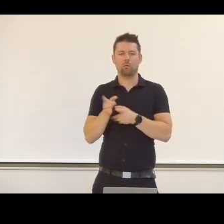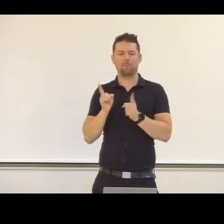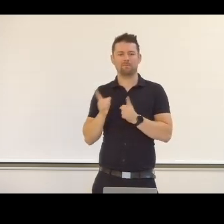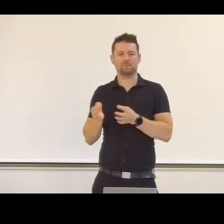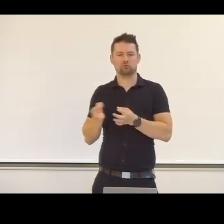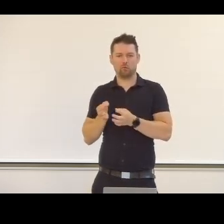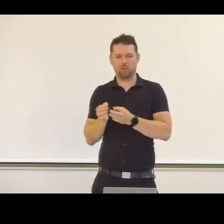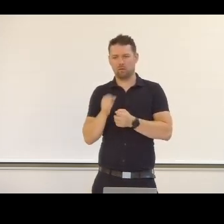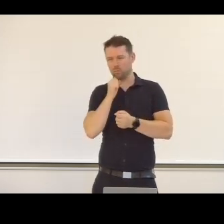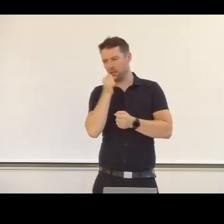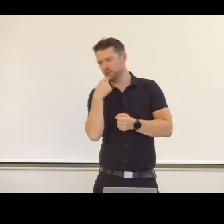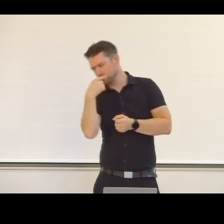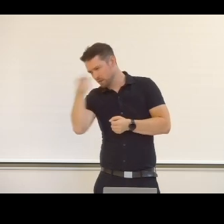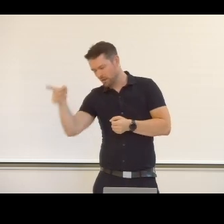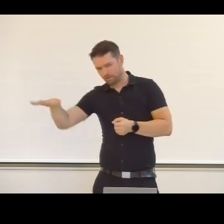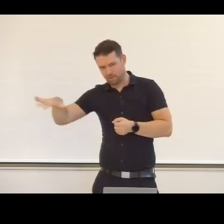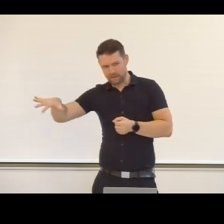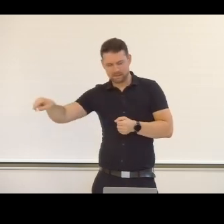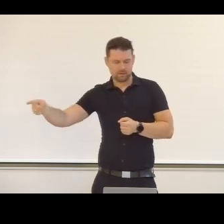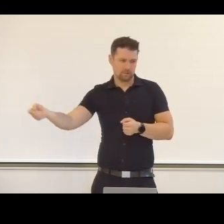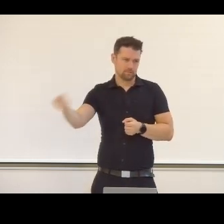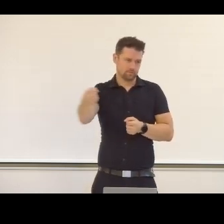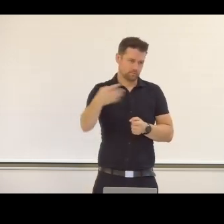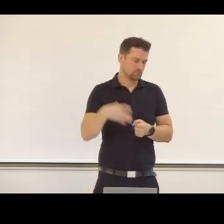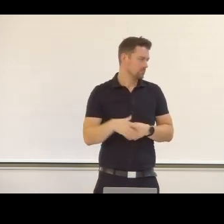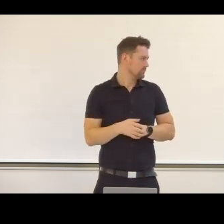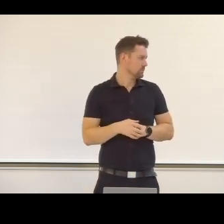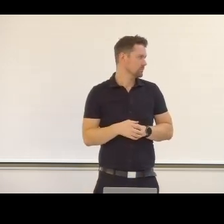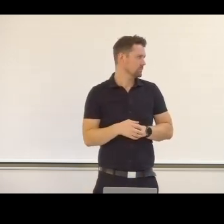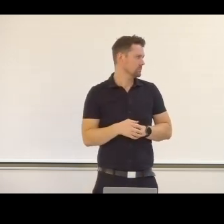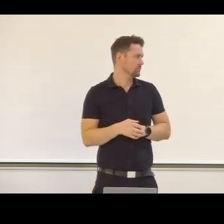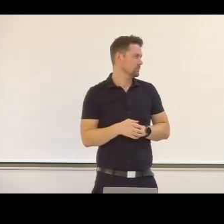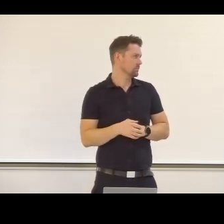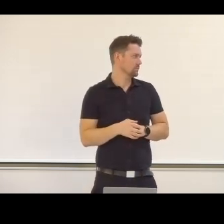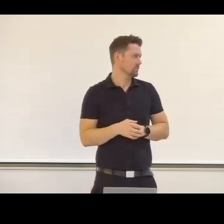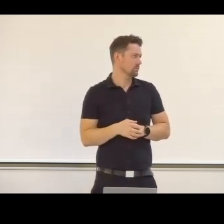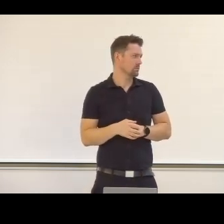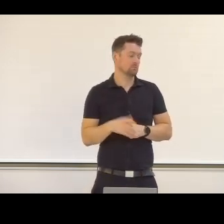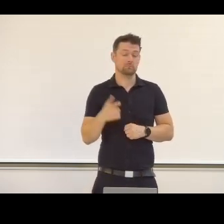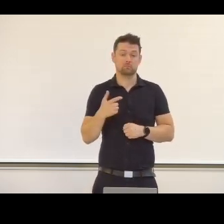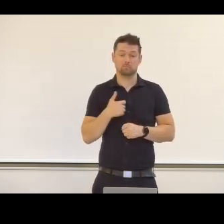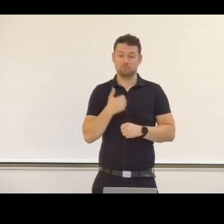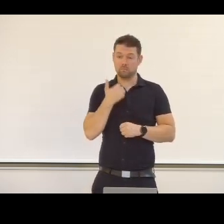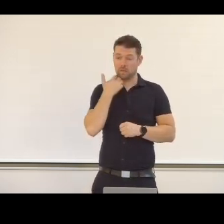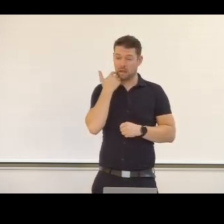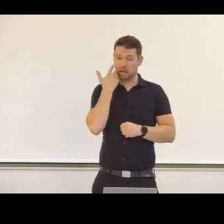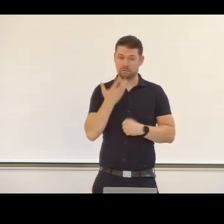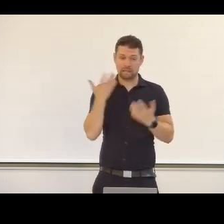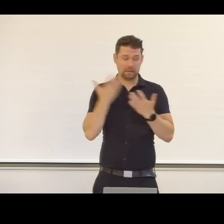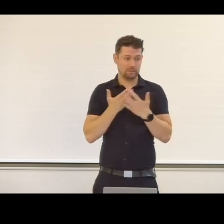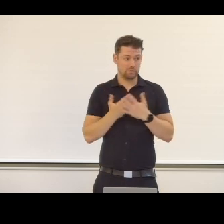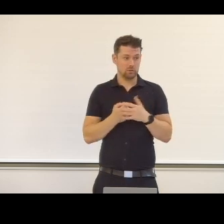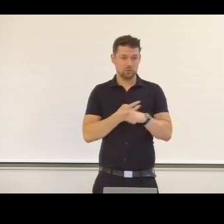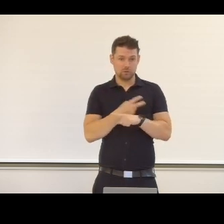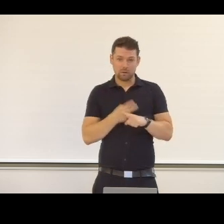would spread it to our family and friends. And I was relying a lot on that. I would spend 2 to 3 hours every evening to read all